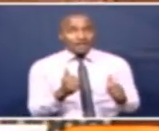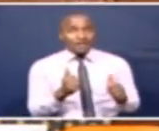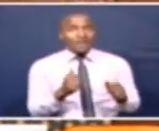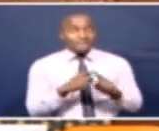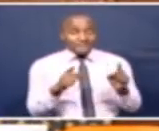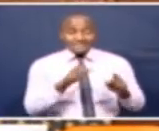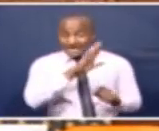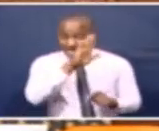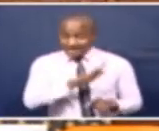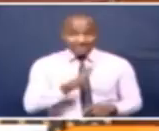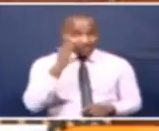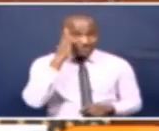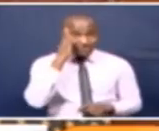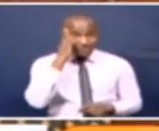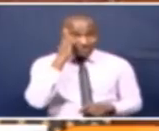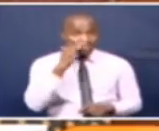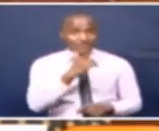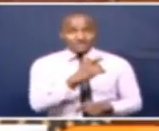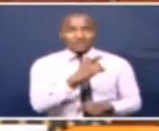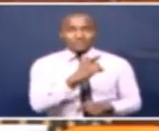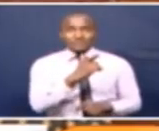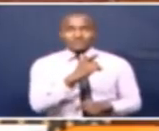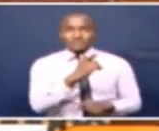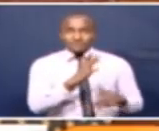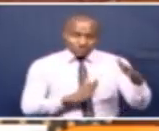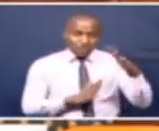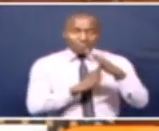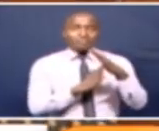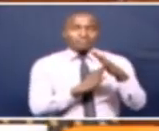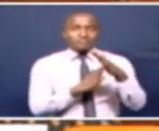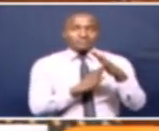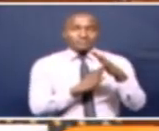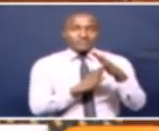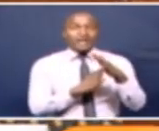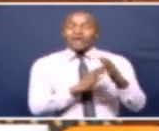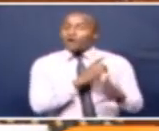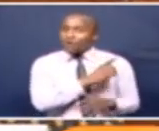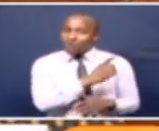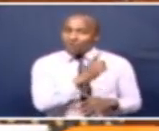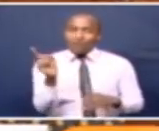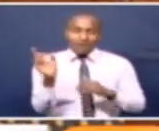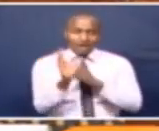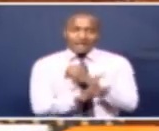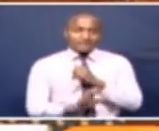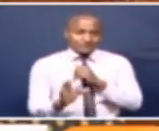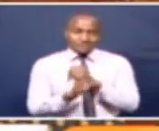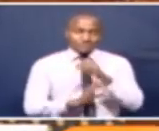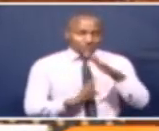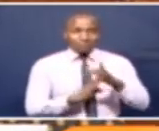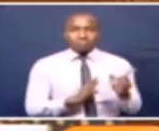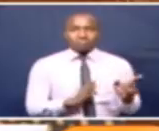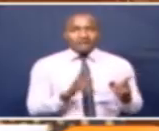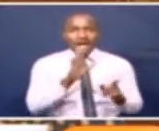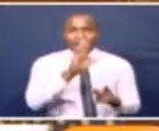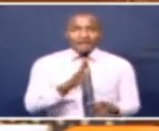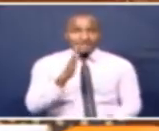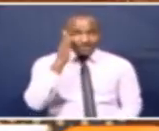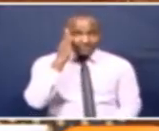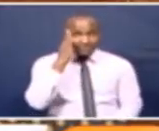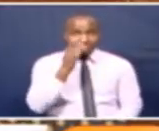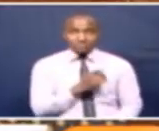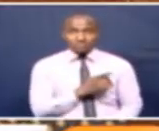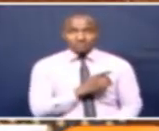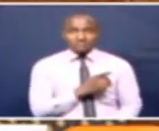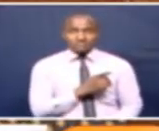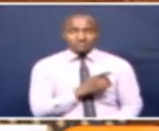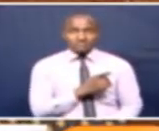didn't know that she would be at the top of everybody in the Republic. So when